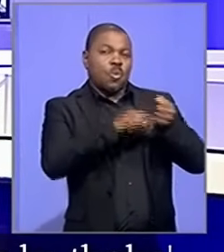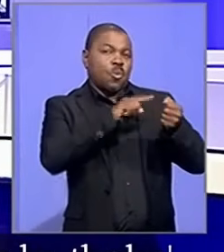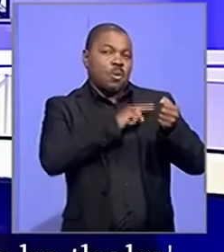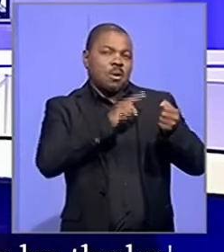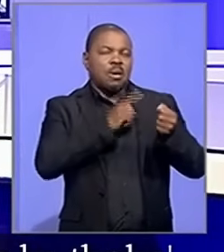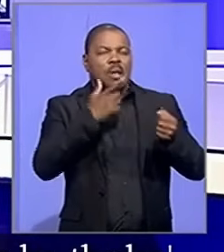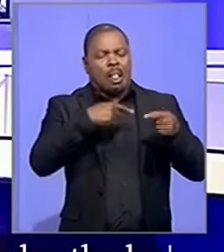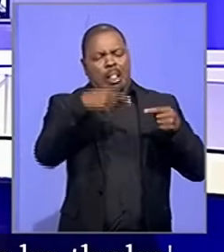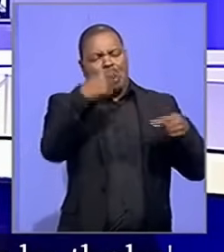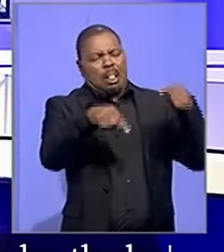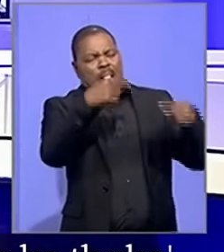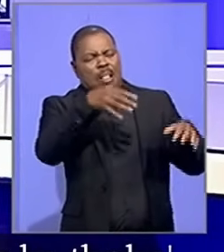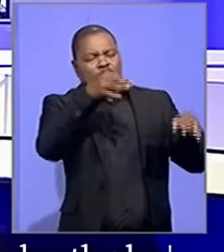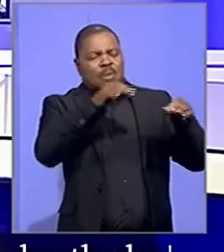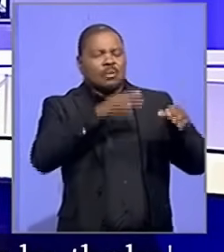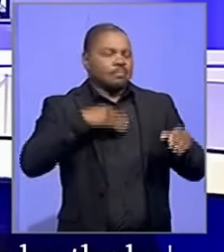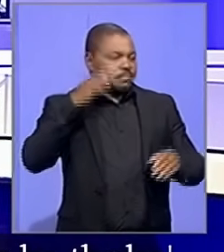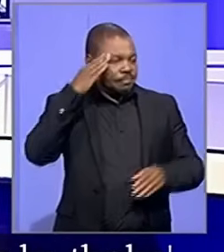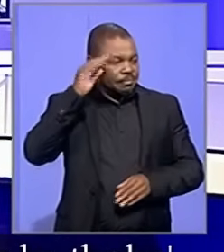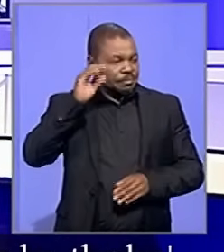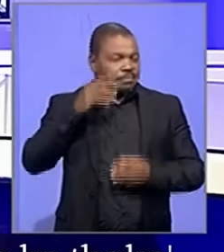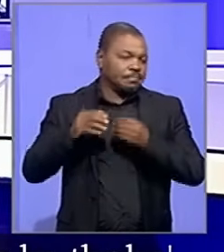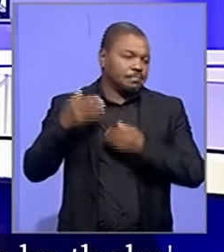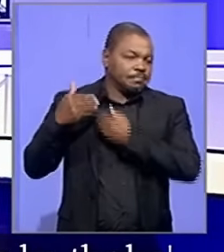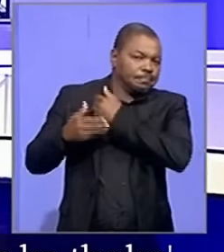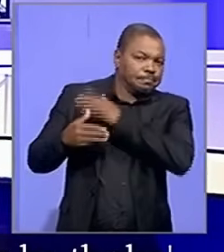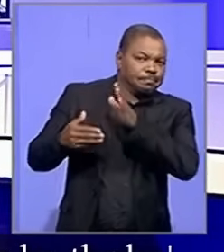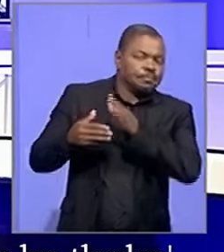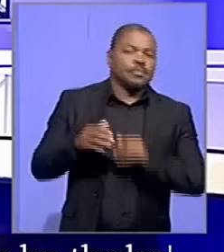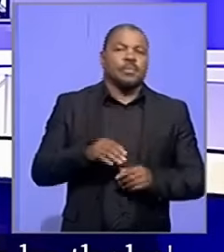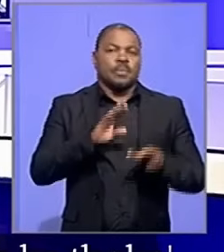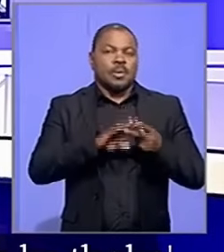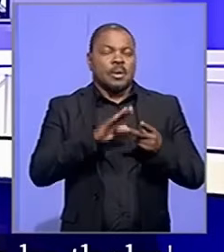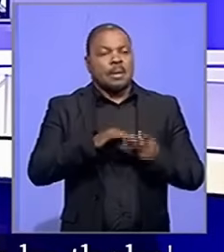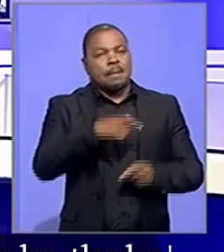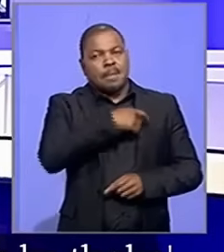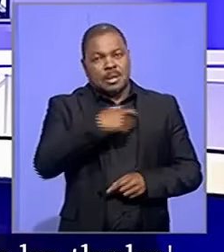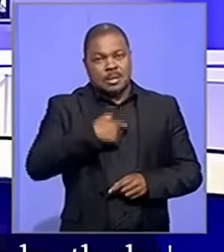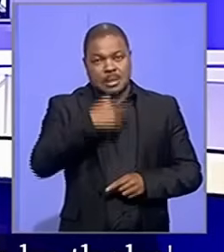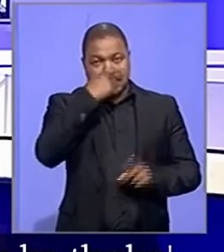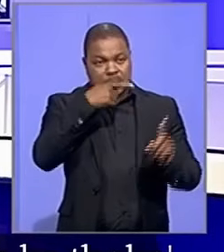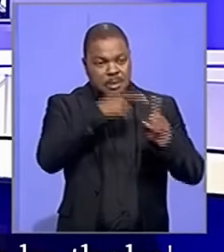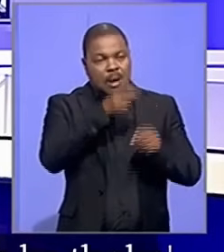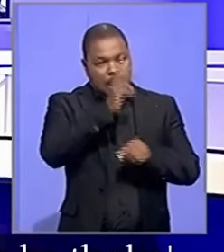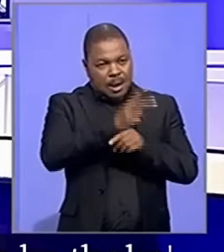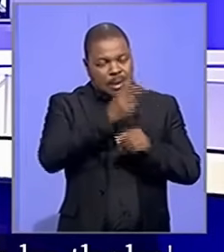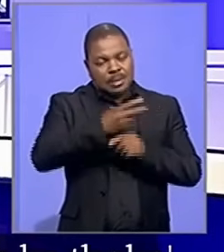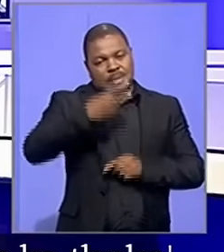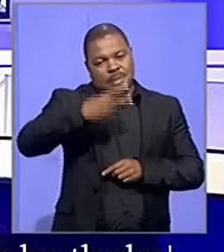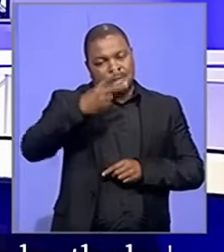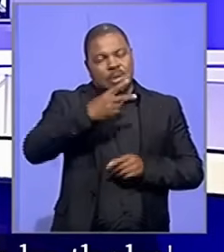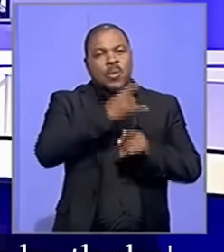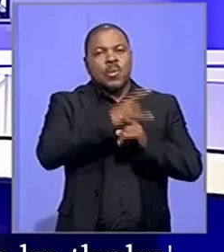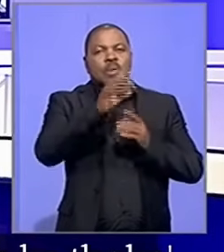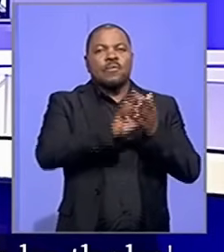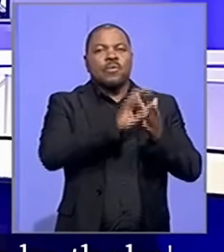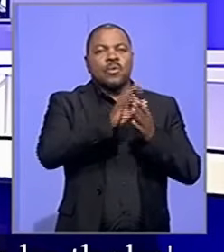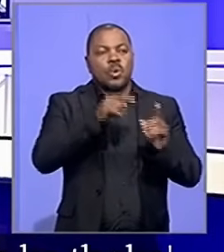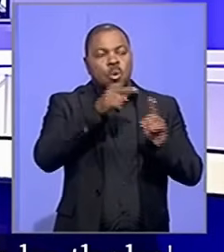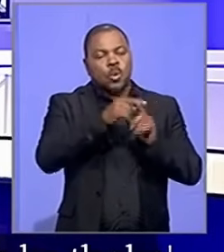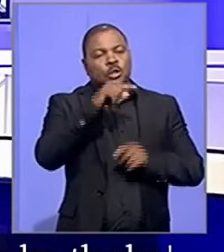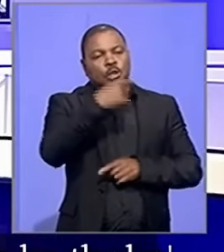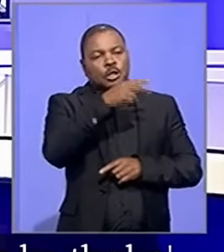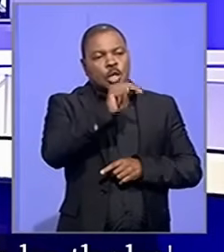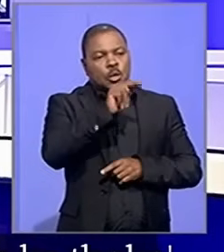thoko diphapano tša bona tša sepolotiki. Cyril Ramaphosa o kgethilwe gape bjalo ka mopresidente wa naga gomme o tla eta pele